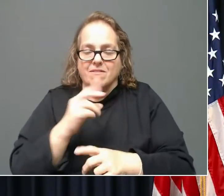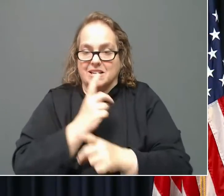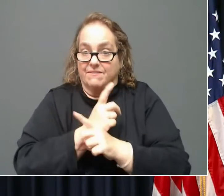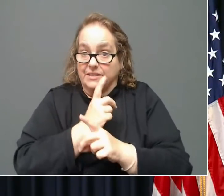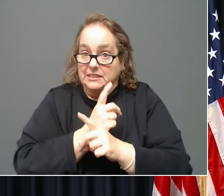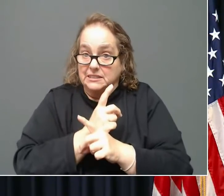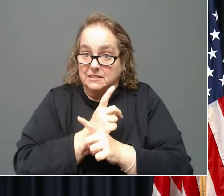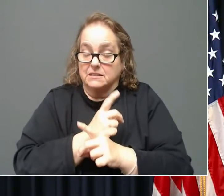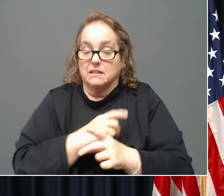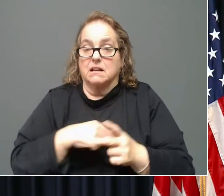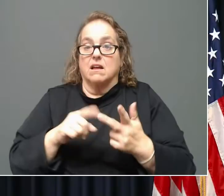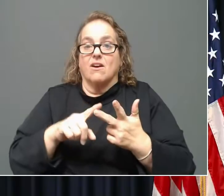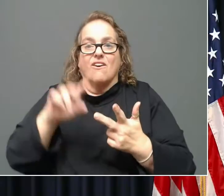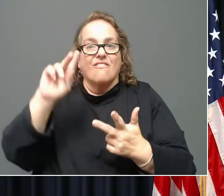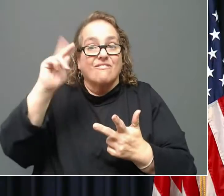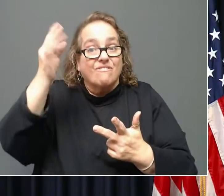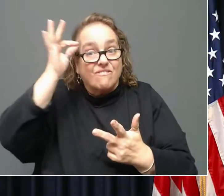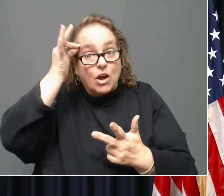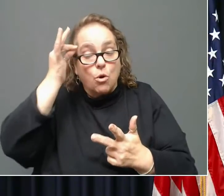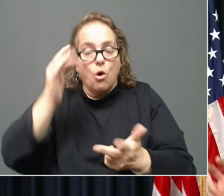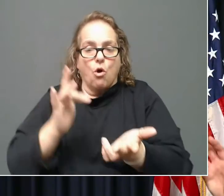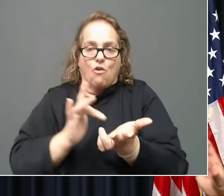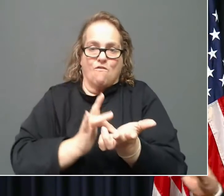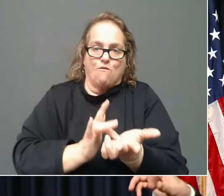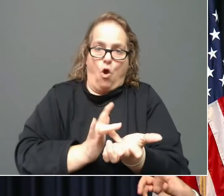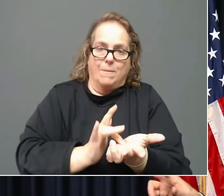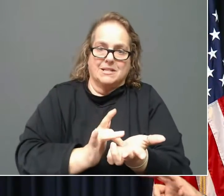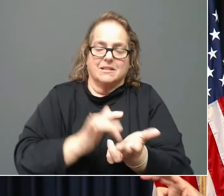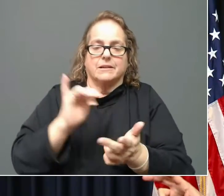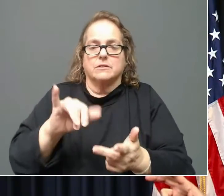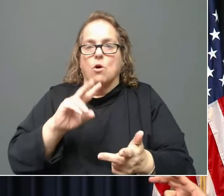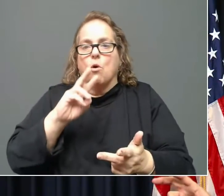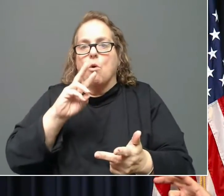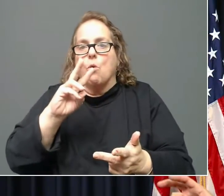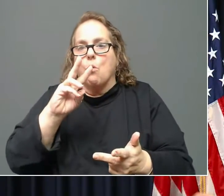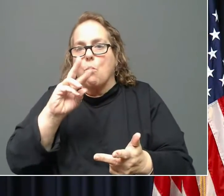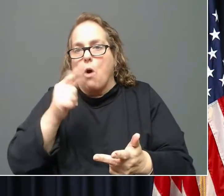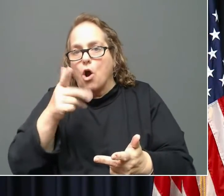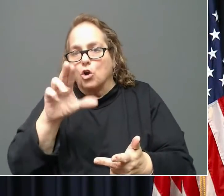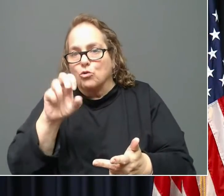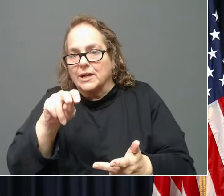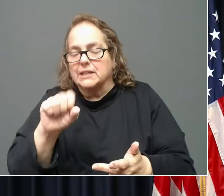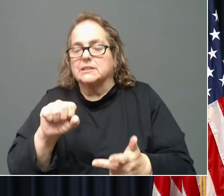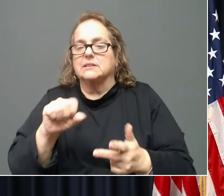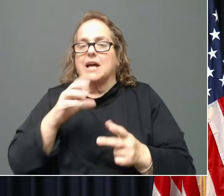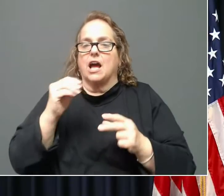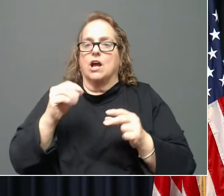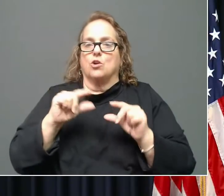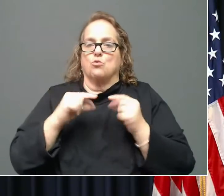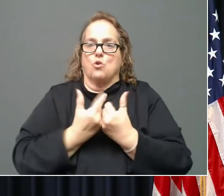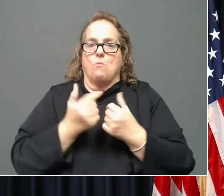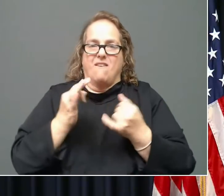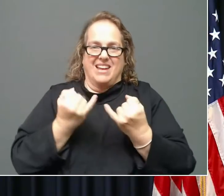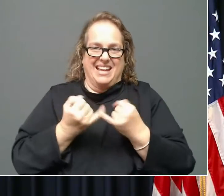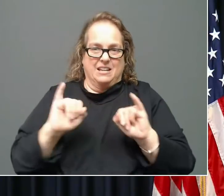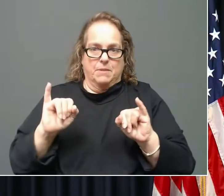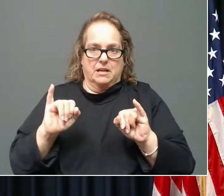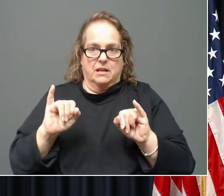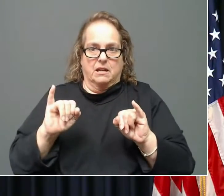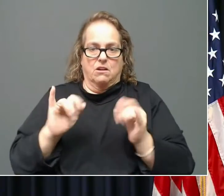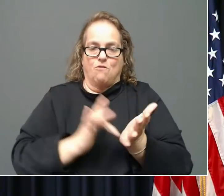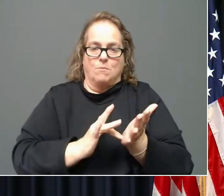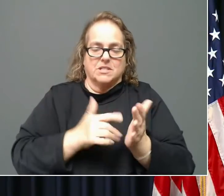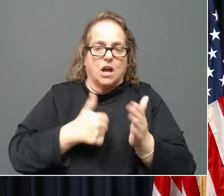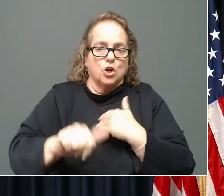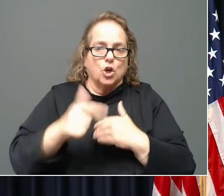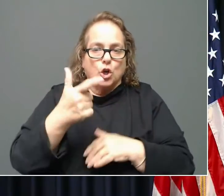the federal pharmacy program, which are Walgreens and a group of independent pharmacies under the Good Neighbor. Then it's